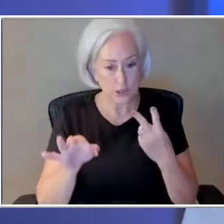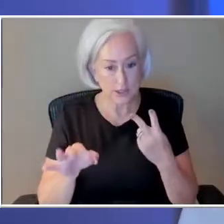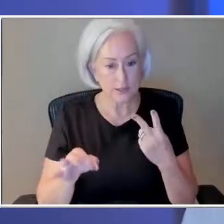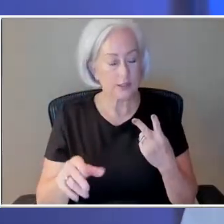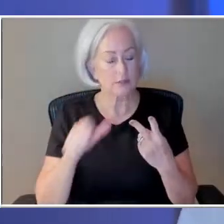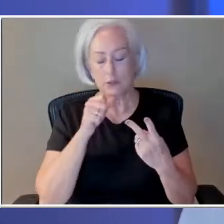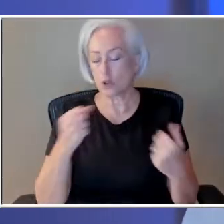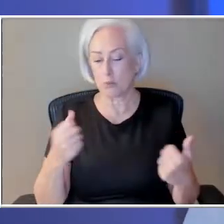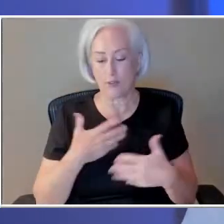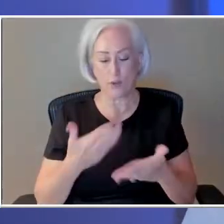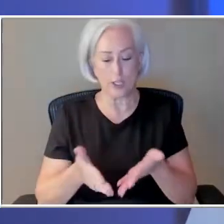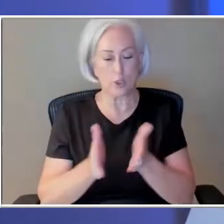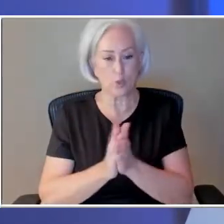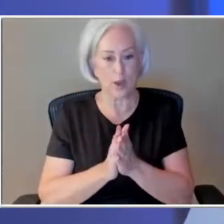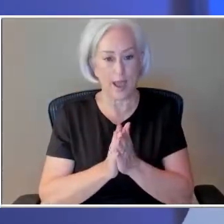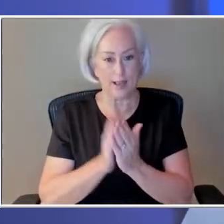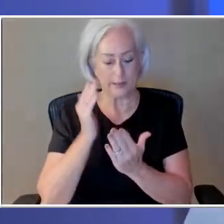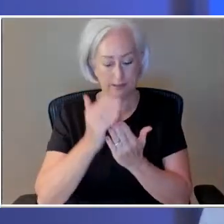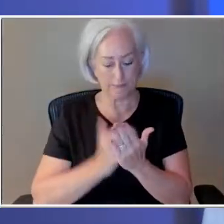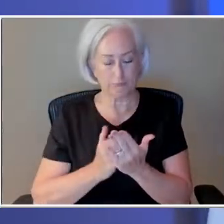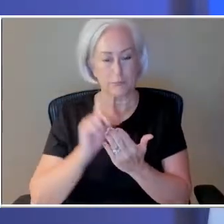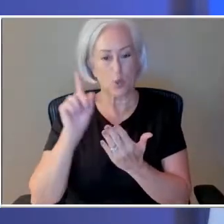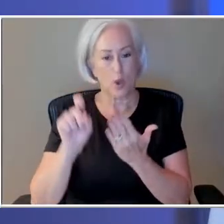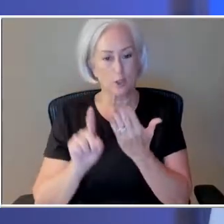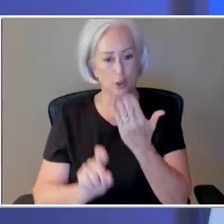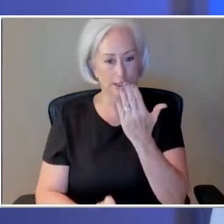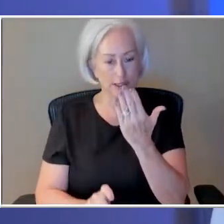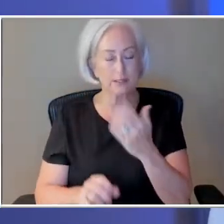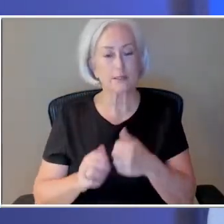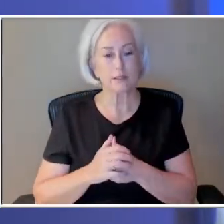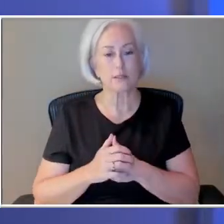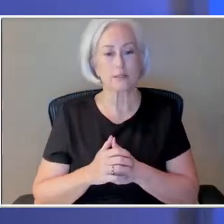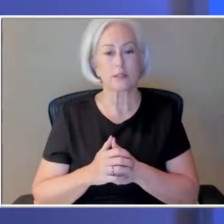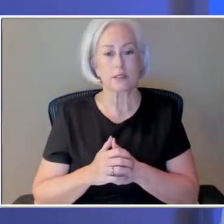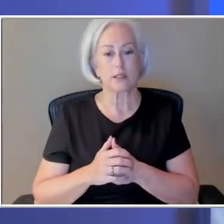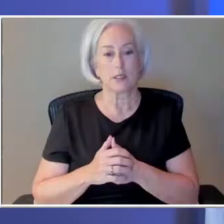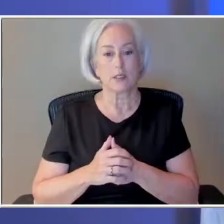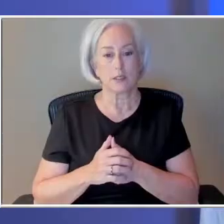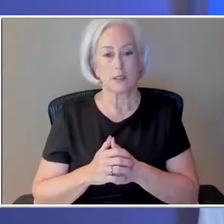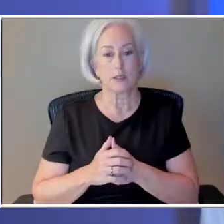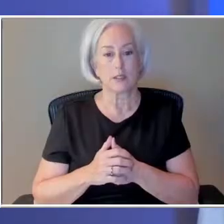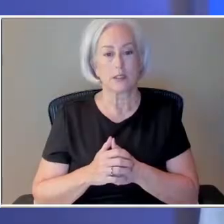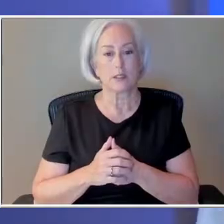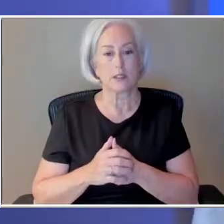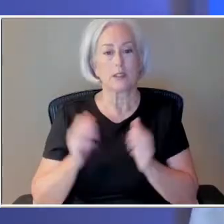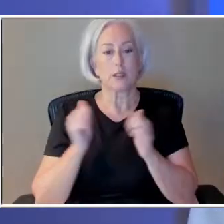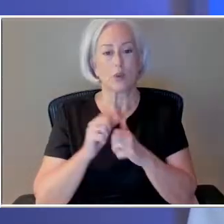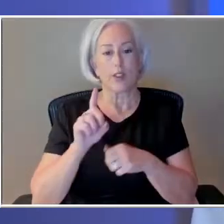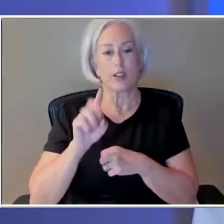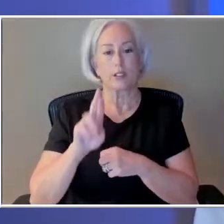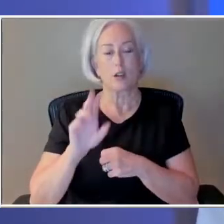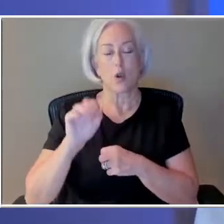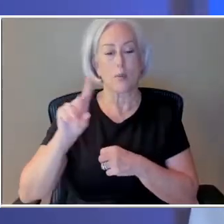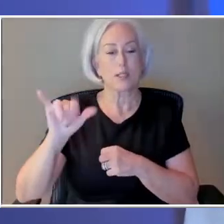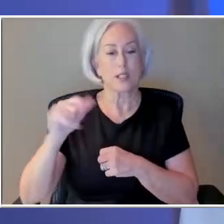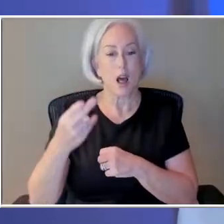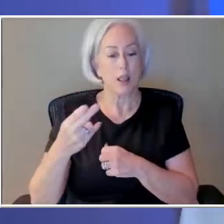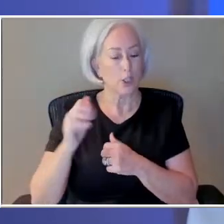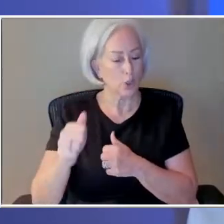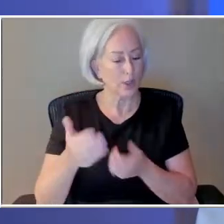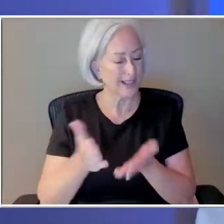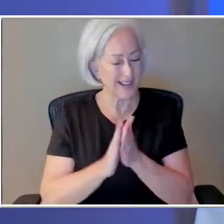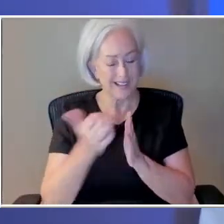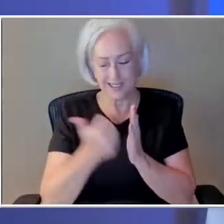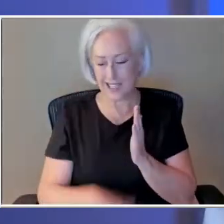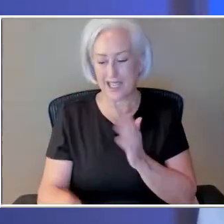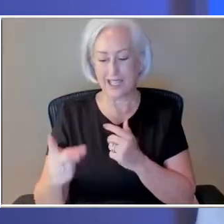ask questions. Because like with Dr. Abdallah, you can ask any question, and I would assume that all